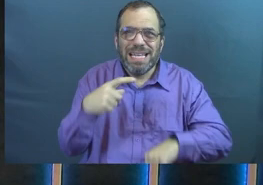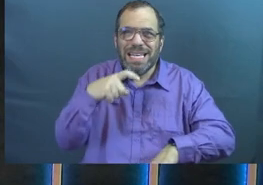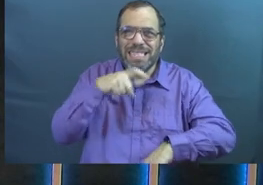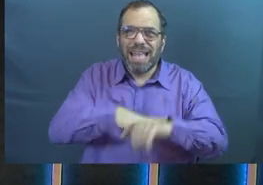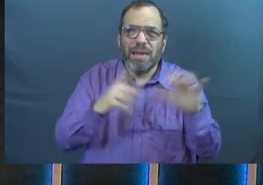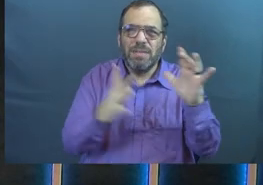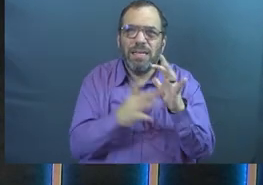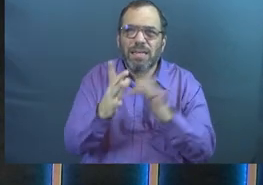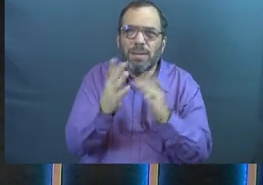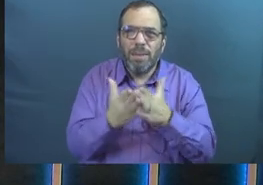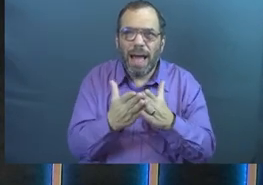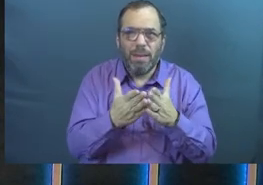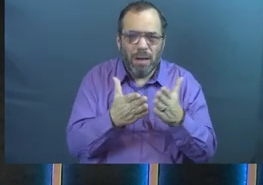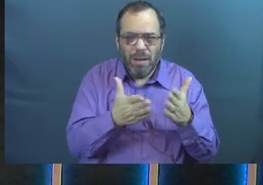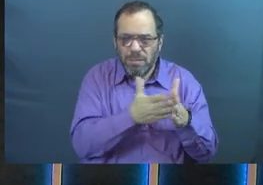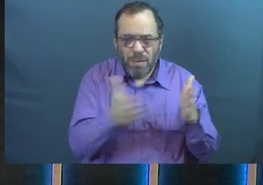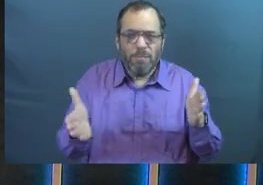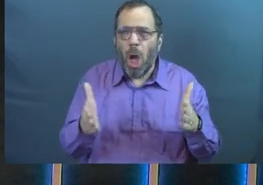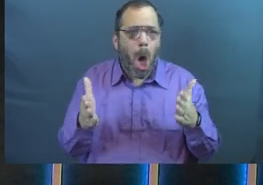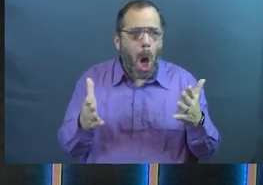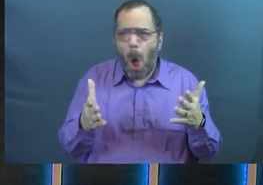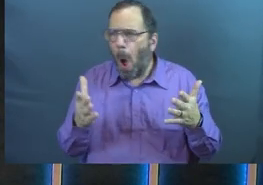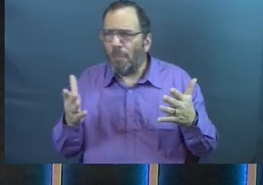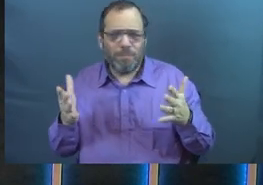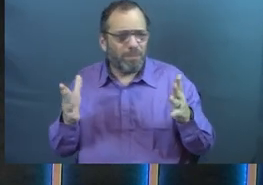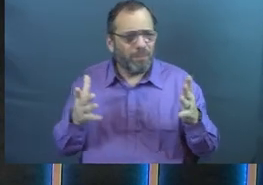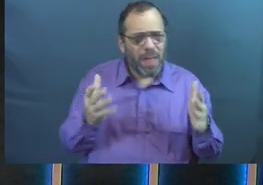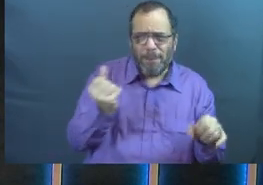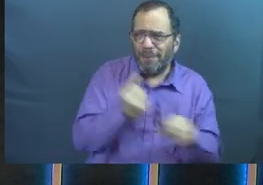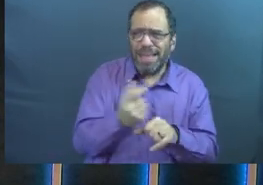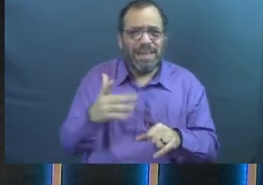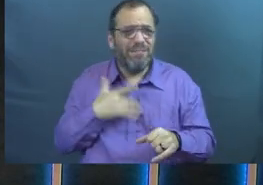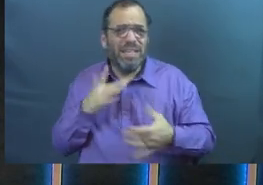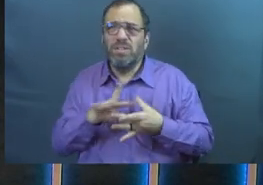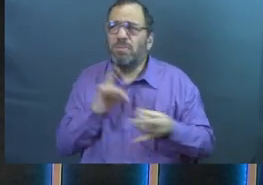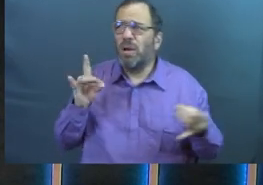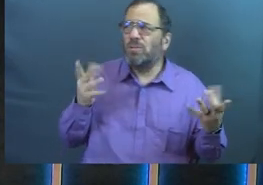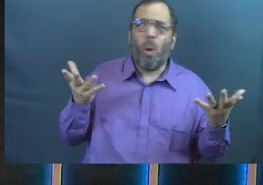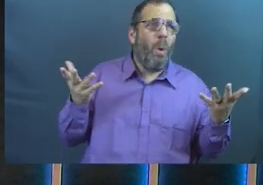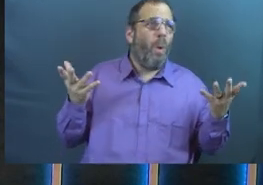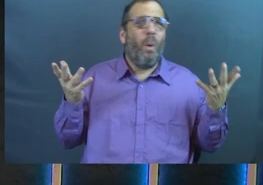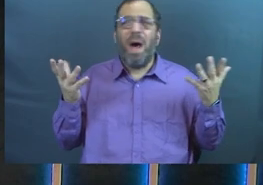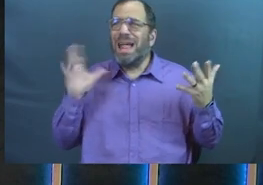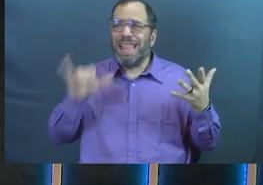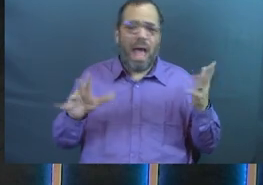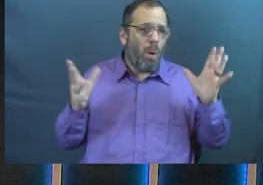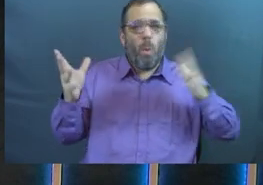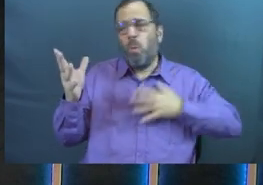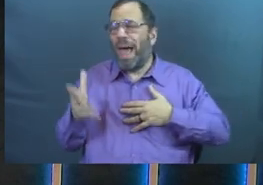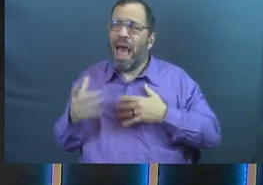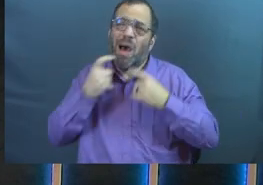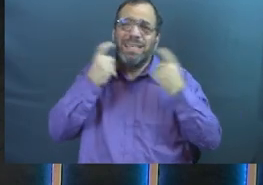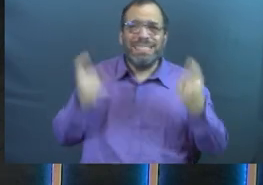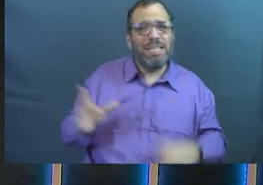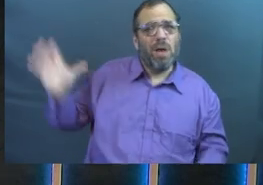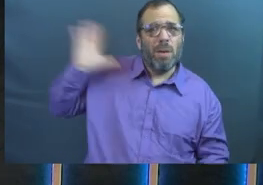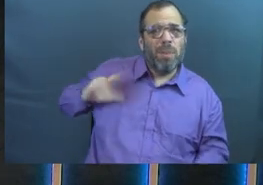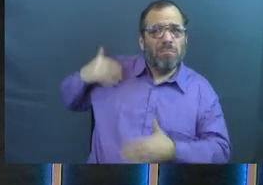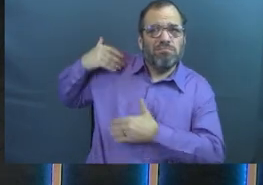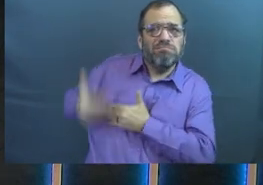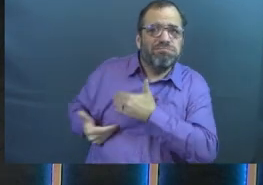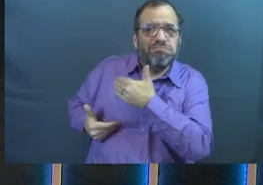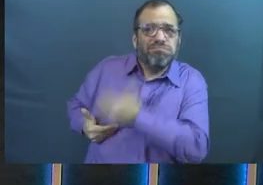scripture. And sometimes we make this kind of into this magic spiritual kind of a thing where it's like, well, there's sins that pass down